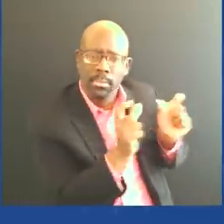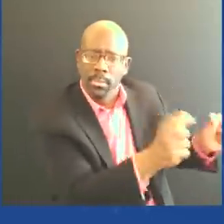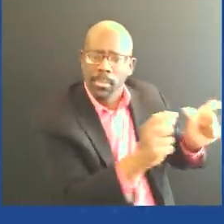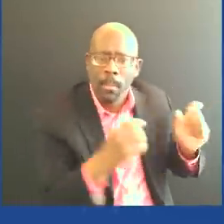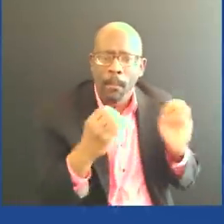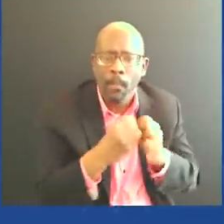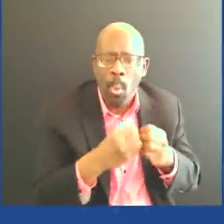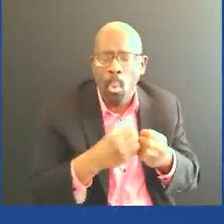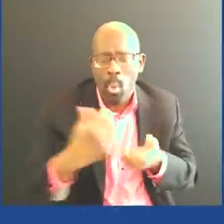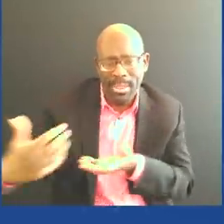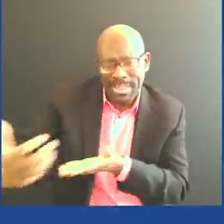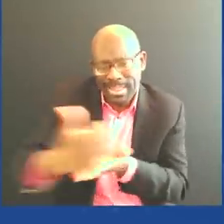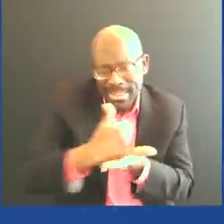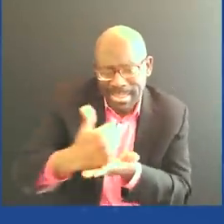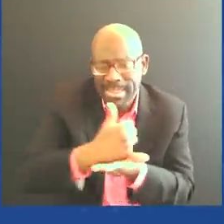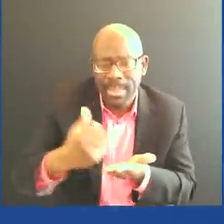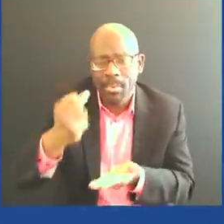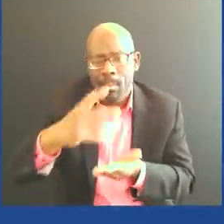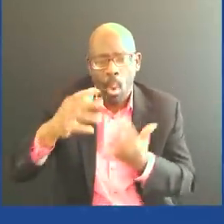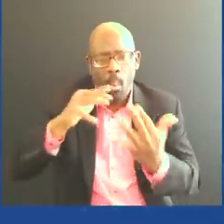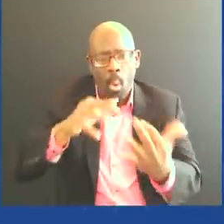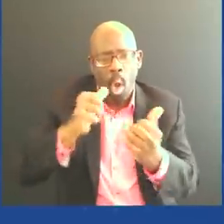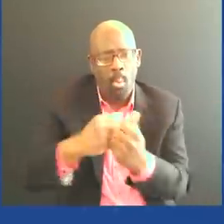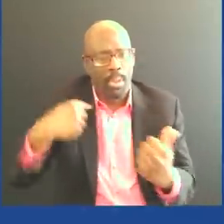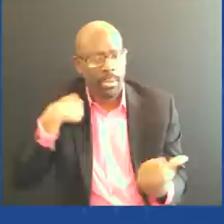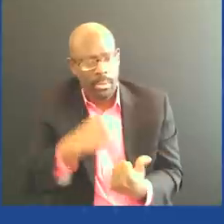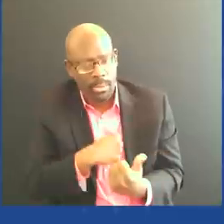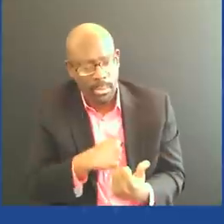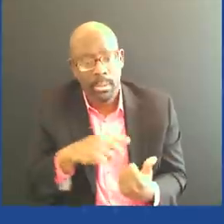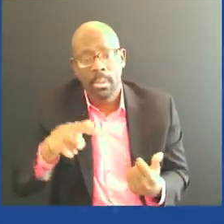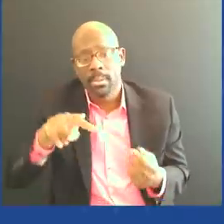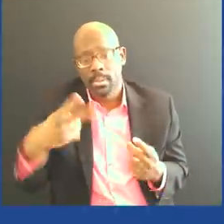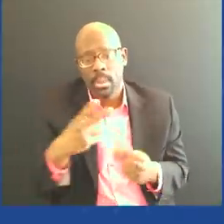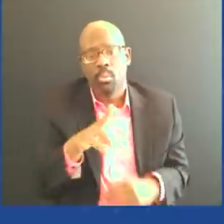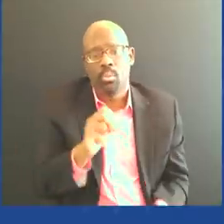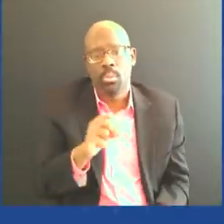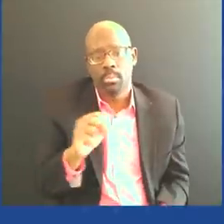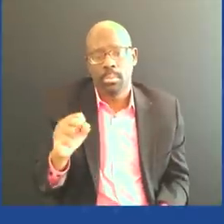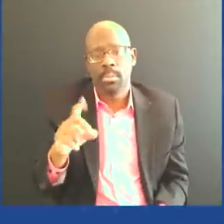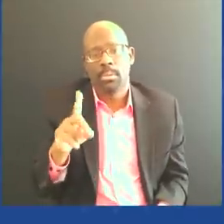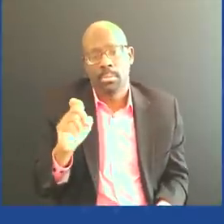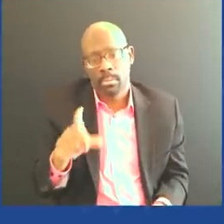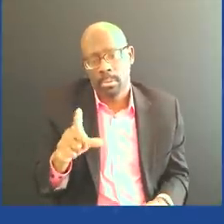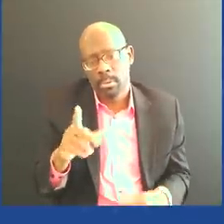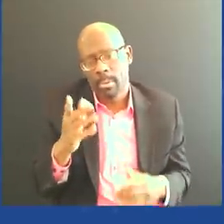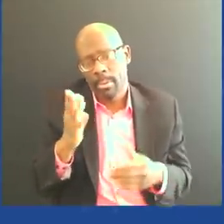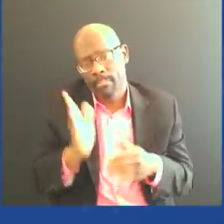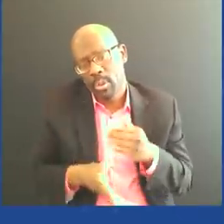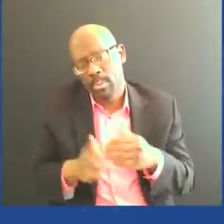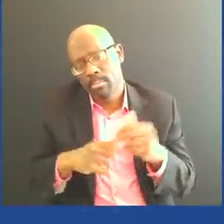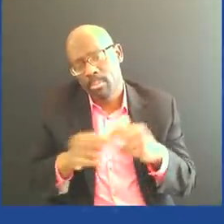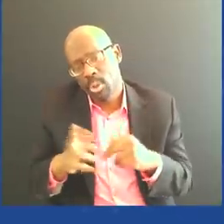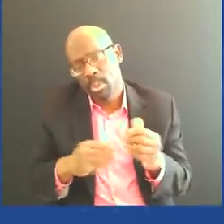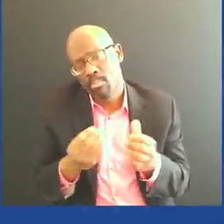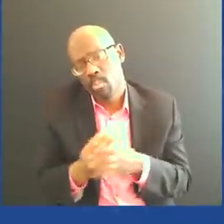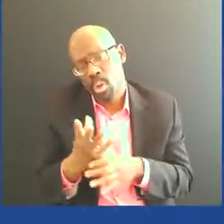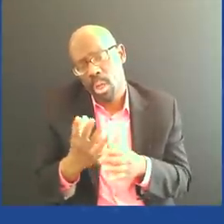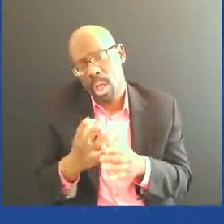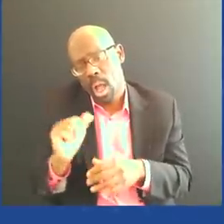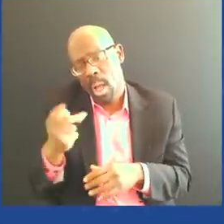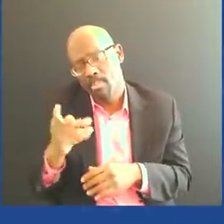U.S. Delaware was completed in April of 1910, armed with 10 12-inch guns. It was the most